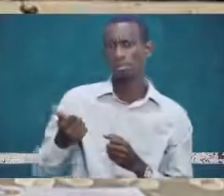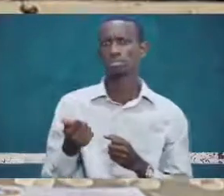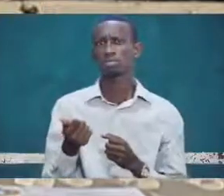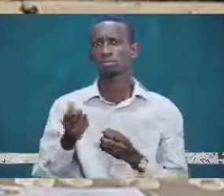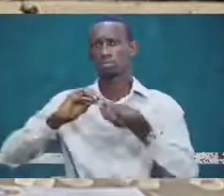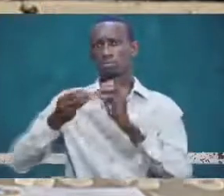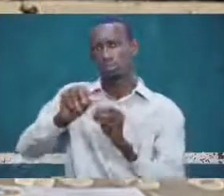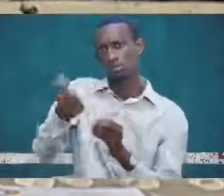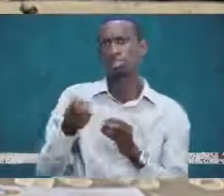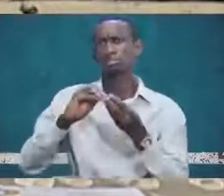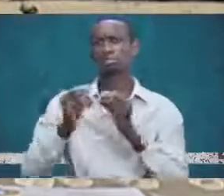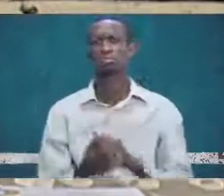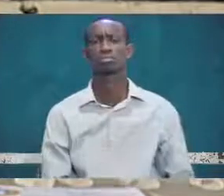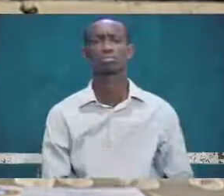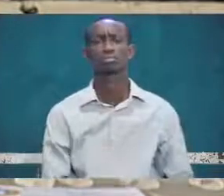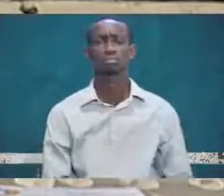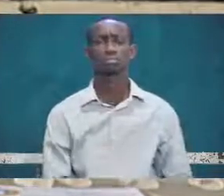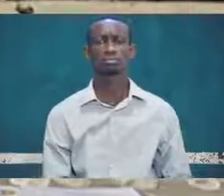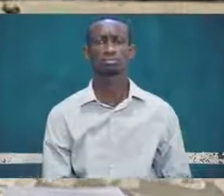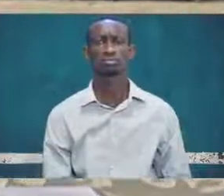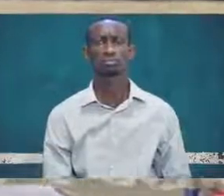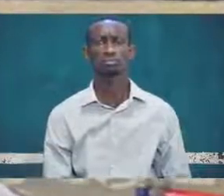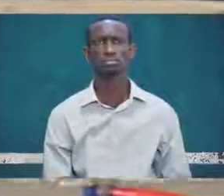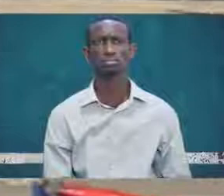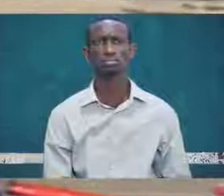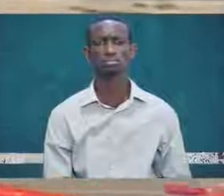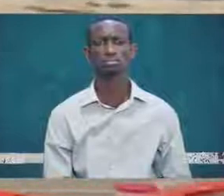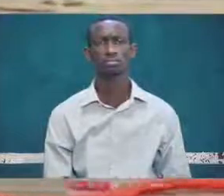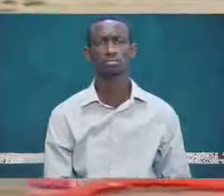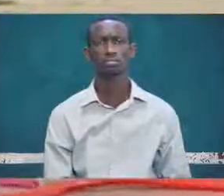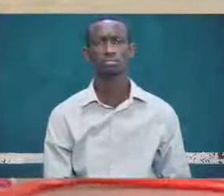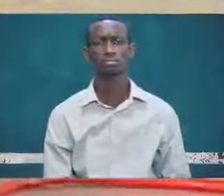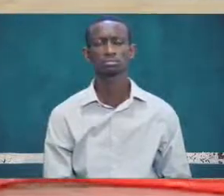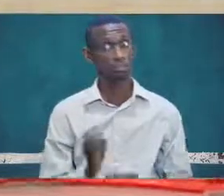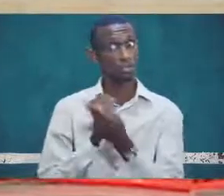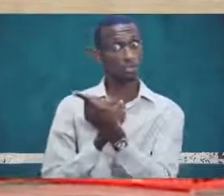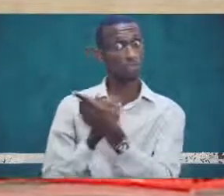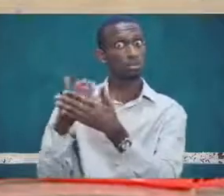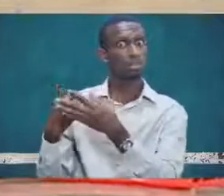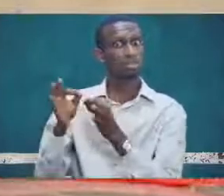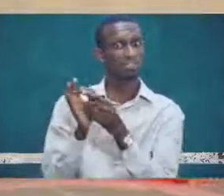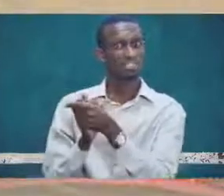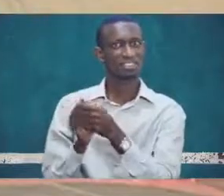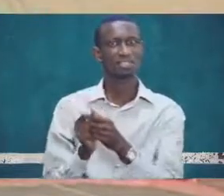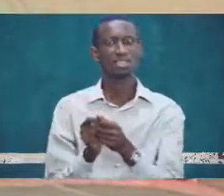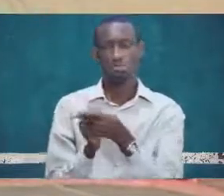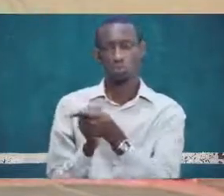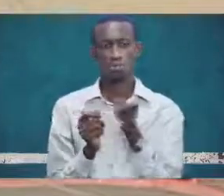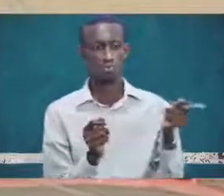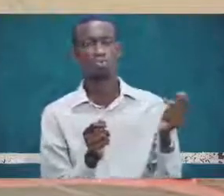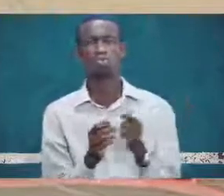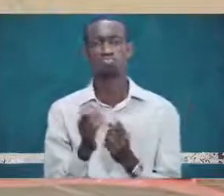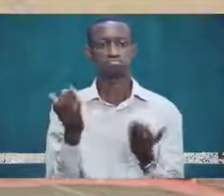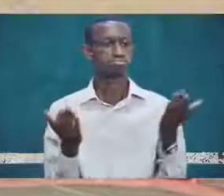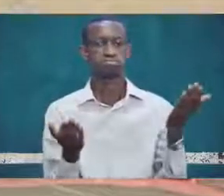Another amount also increases. This is actually what I was explaining. You consider this one as one amount and the other one as